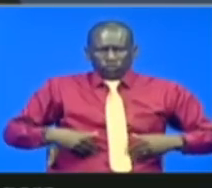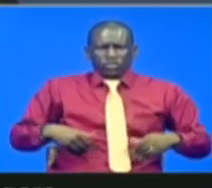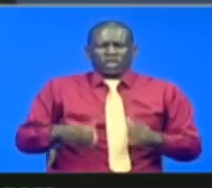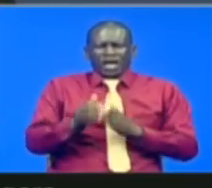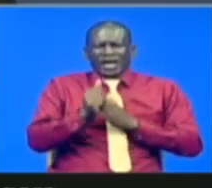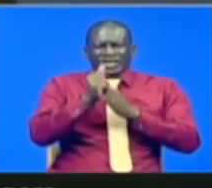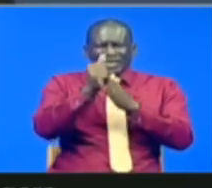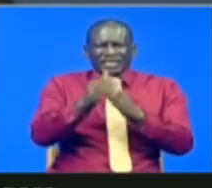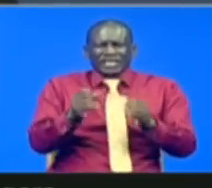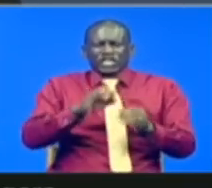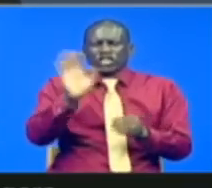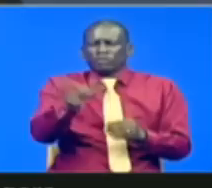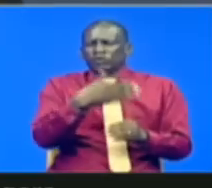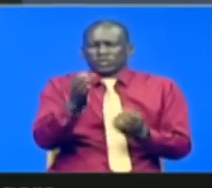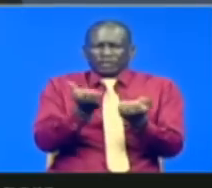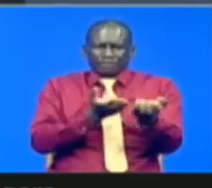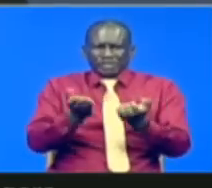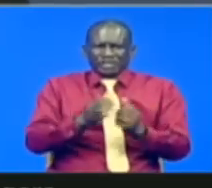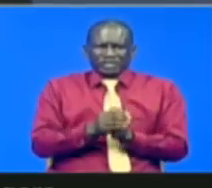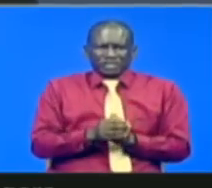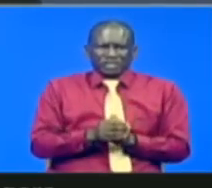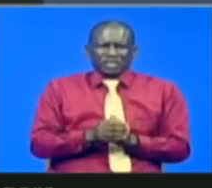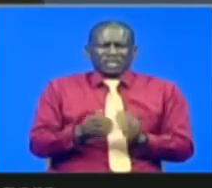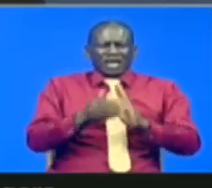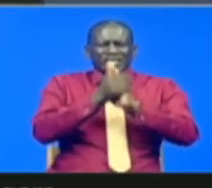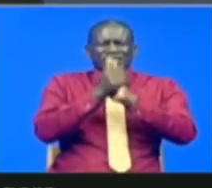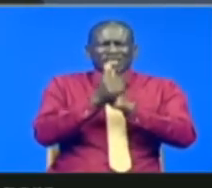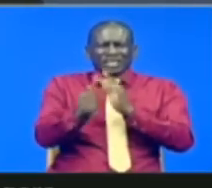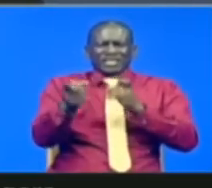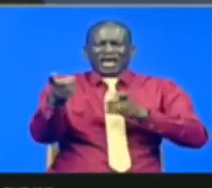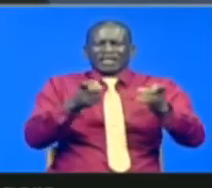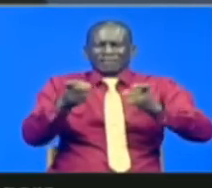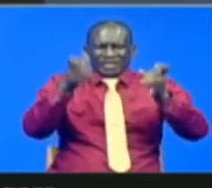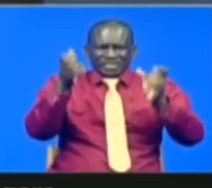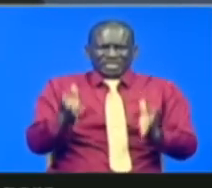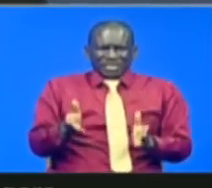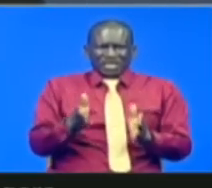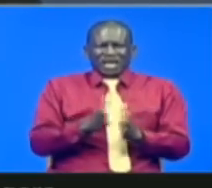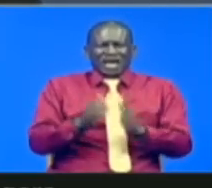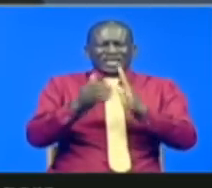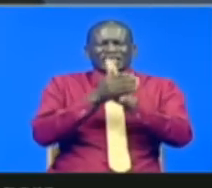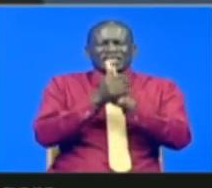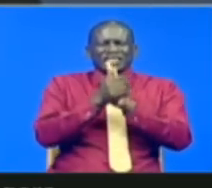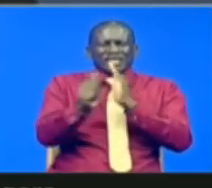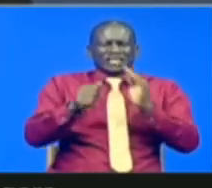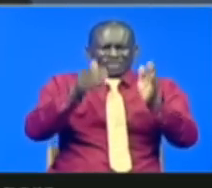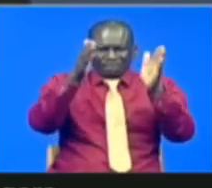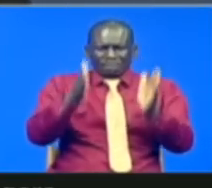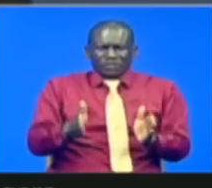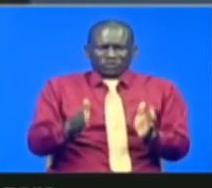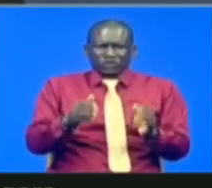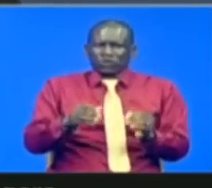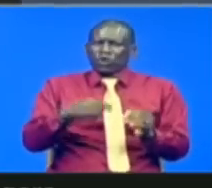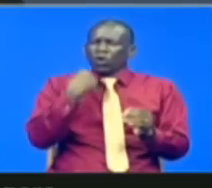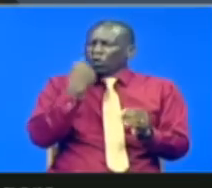the music industry. A skilled administrator, a talented person who excelled